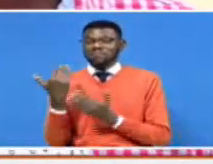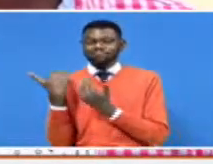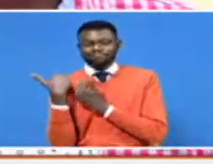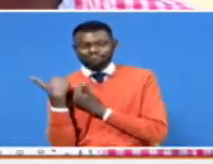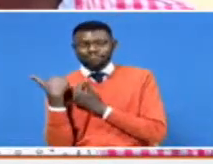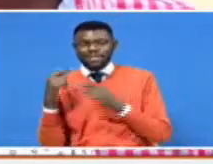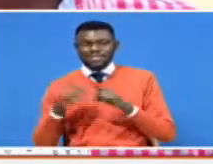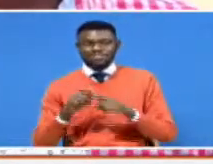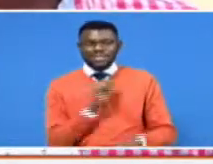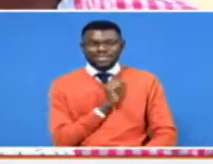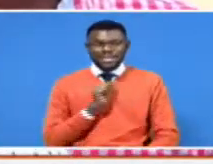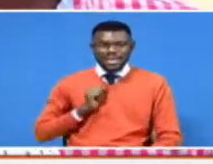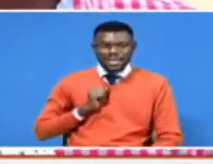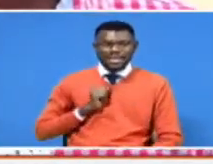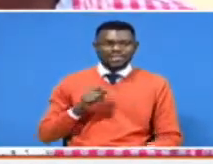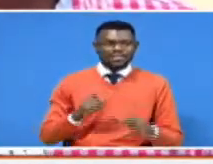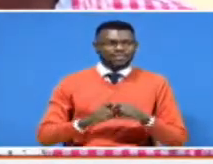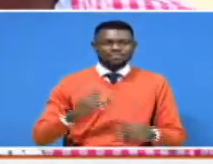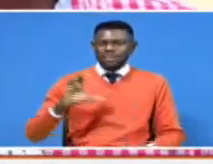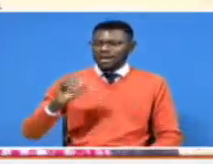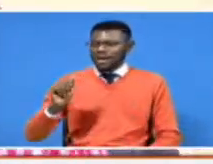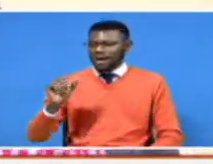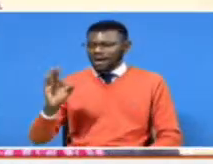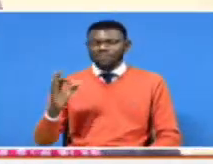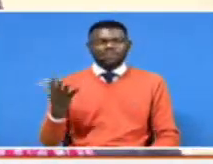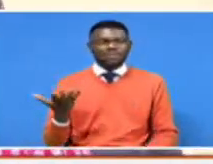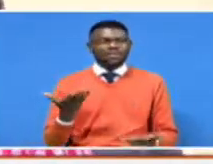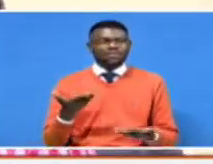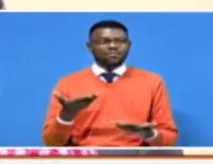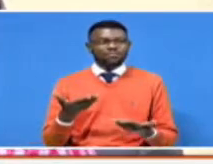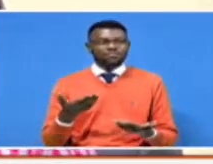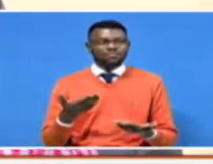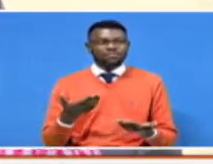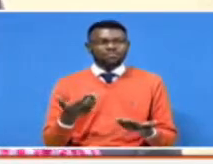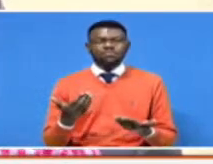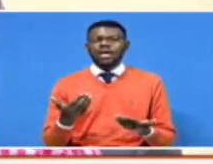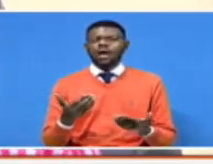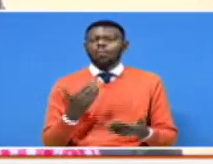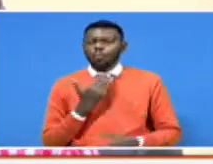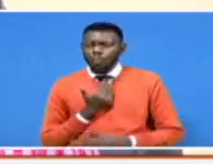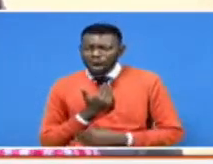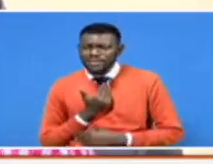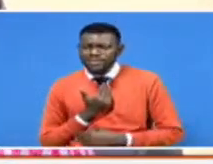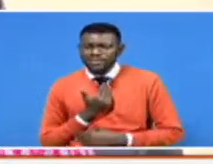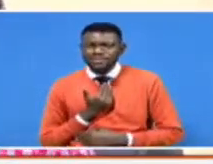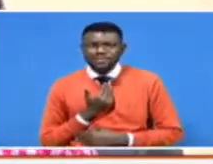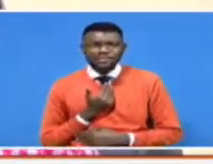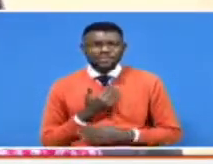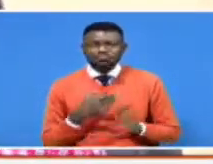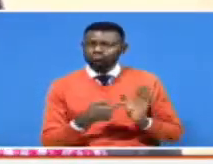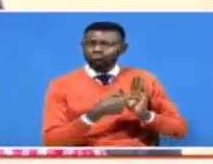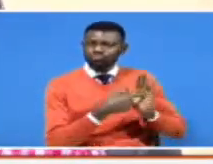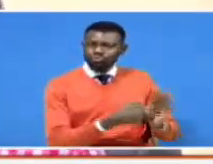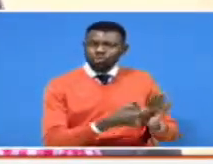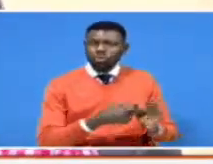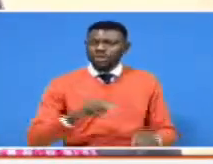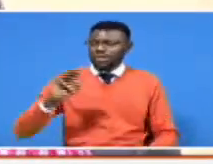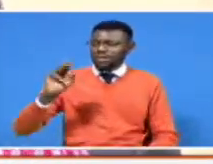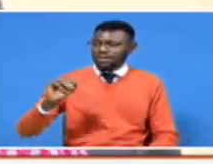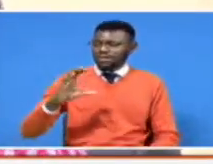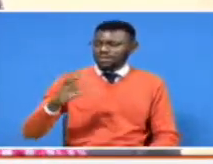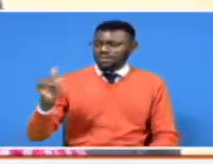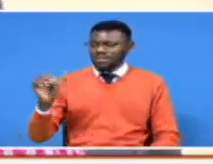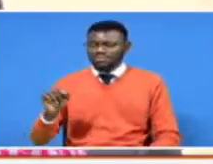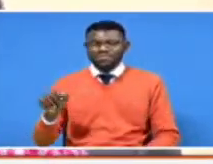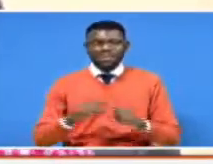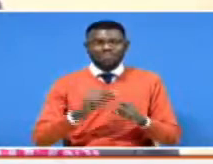National Assembly na CAF yenyewe ambayo wanatusimamia. We want a formula ambayo inaonyesha ya kwamba MCA na governor